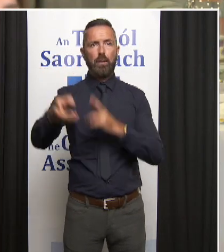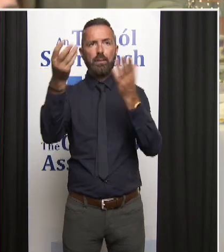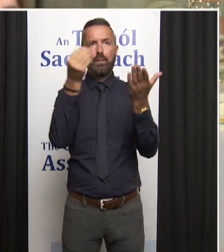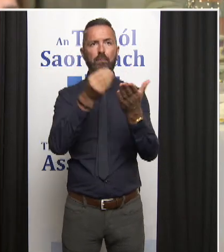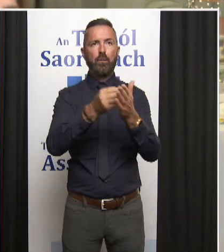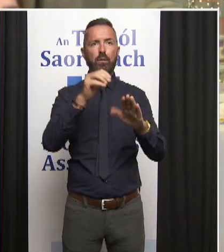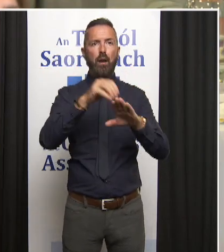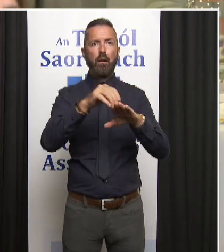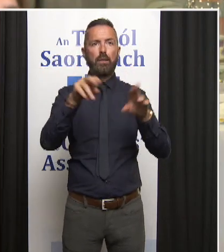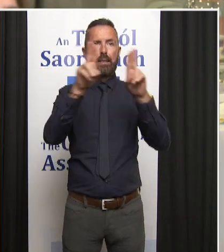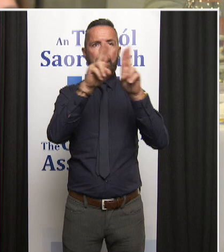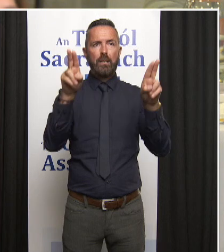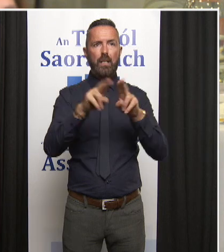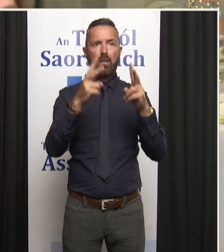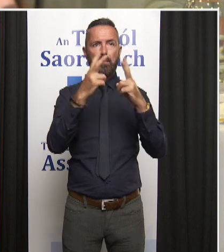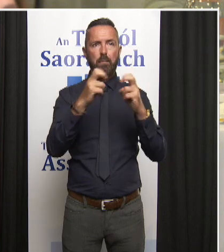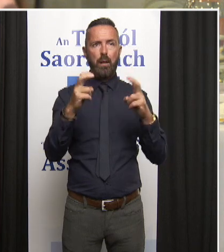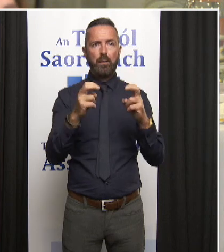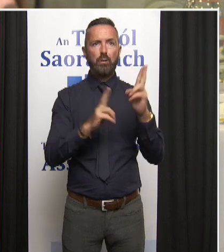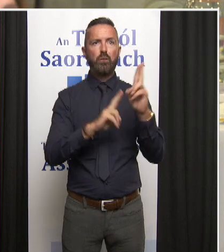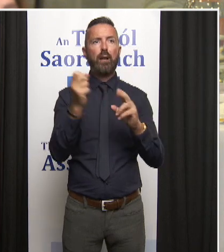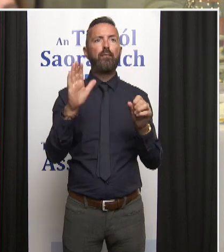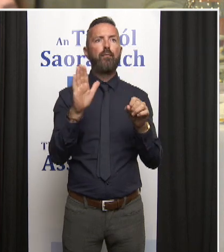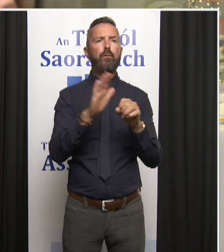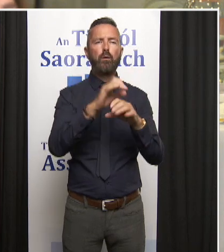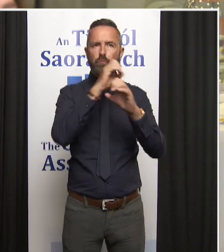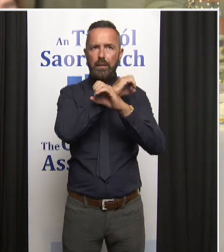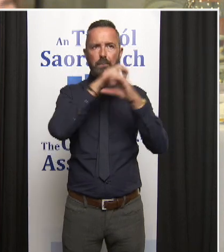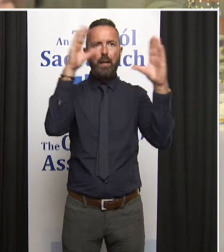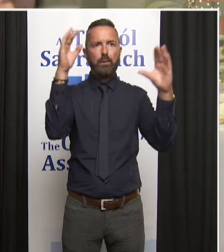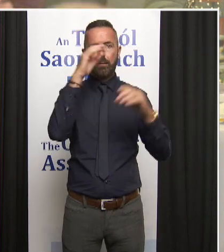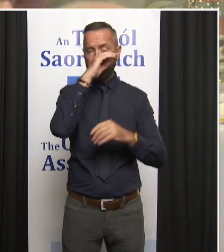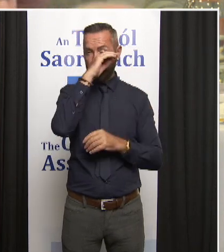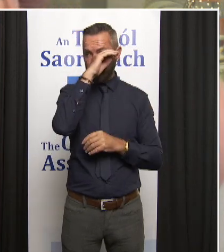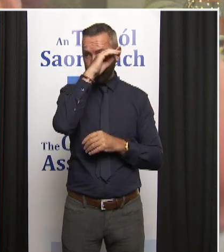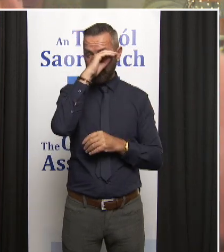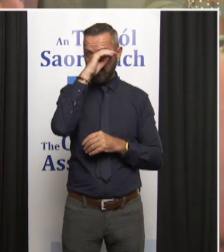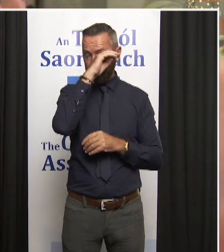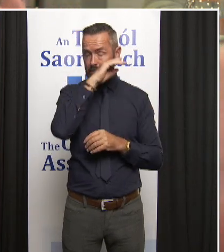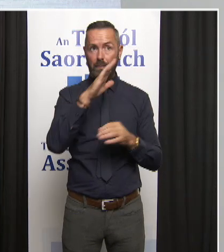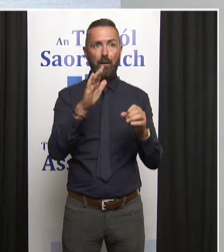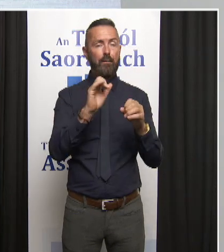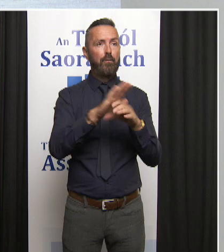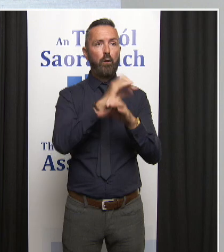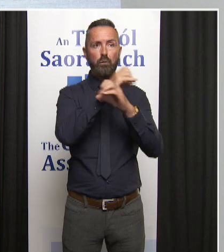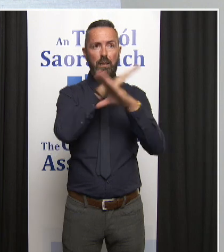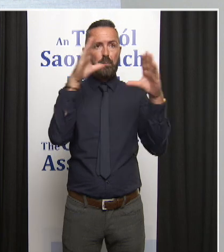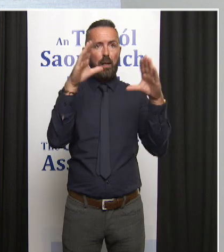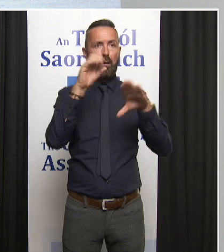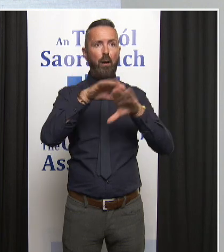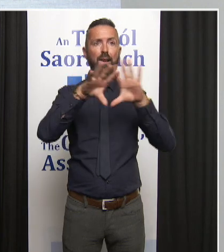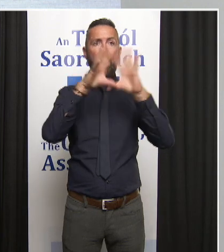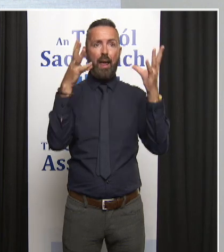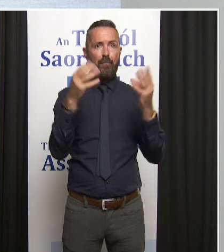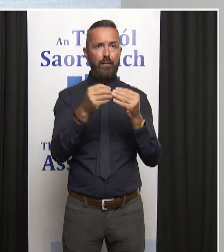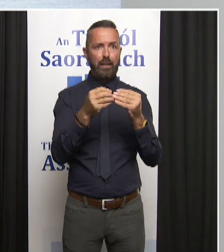on international markets, there should be like full transparent and oversight and everything, and checks and balances put